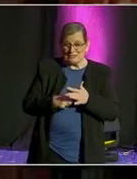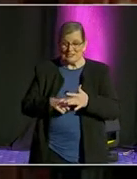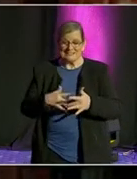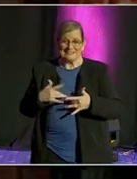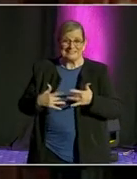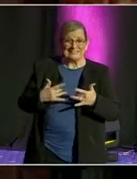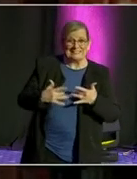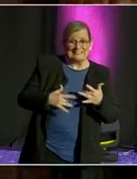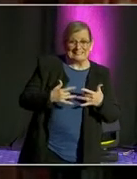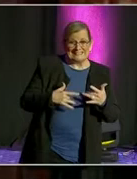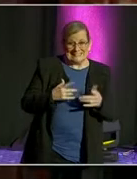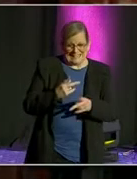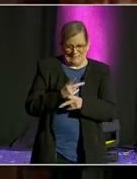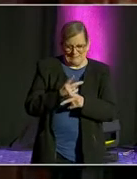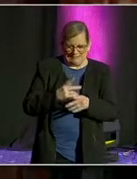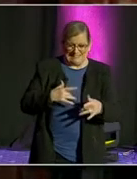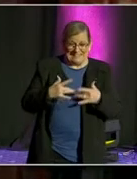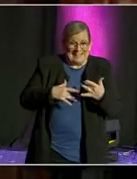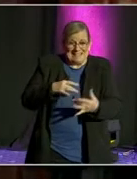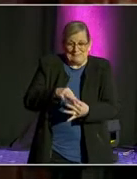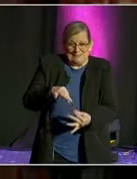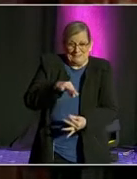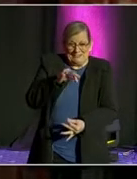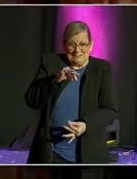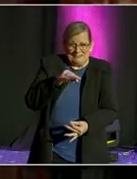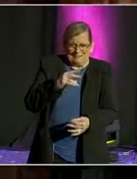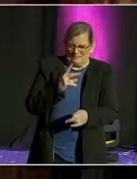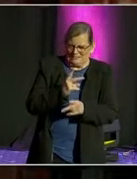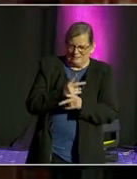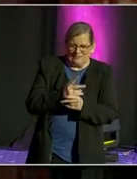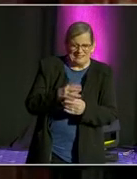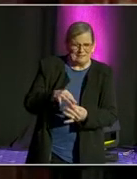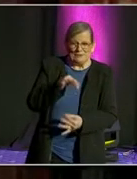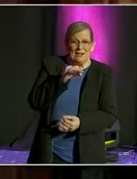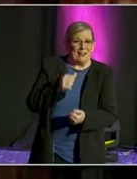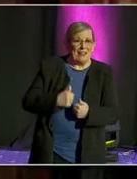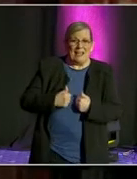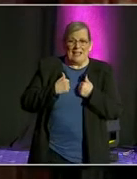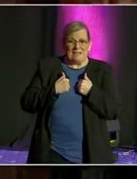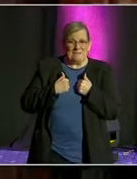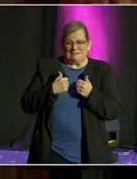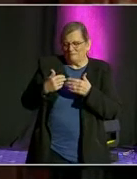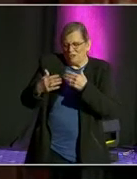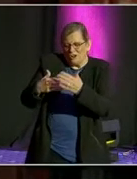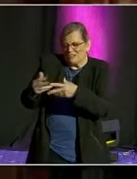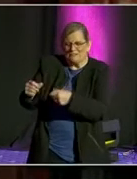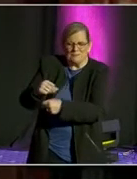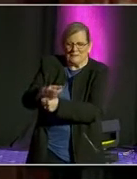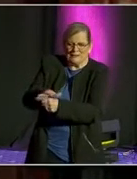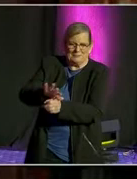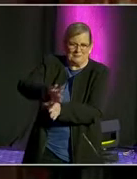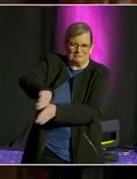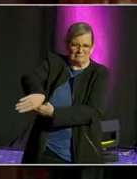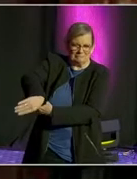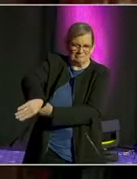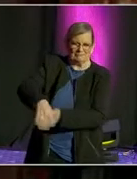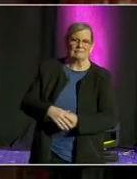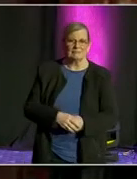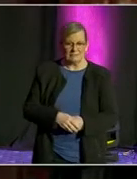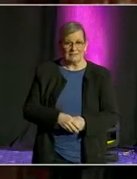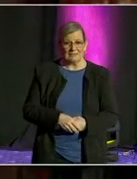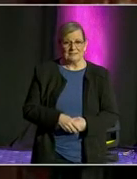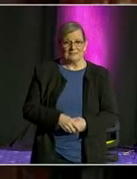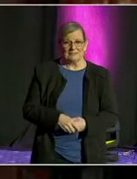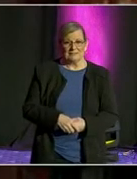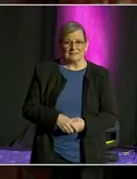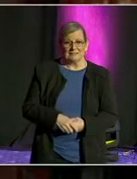to keep the spirit alive in spite of the pandemic. After the various hardships